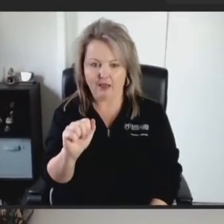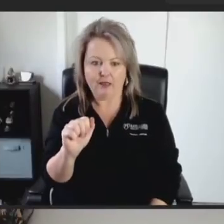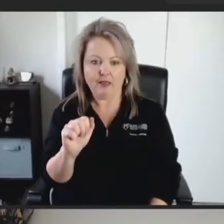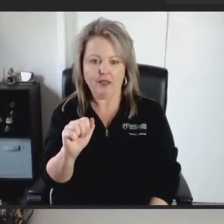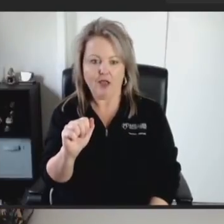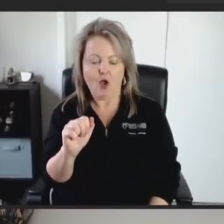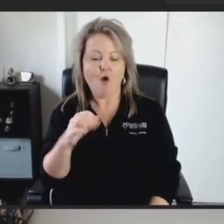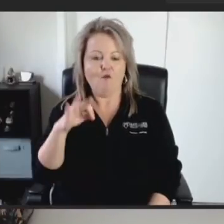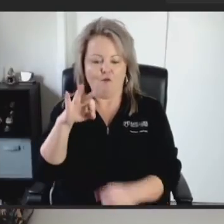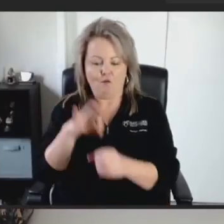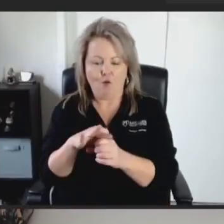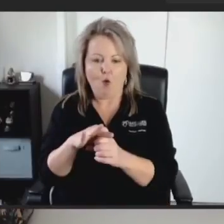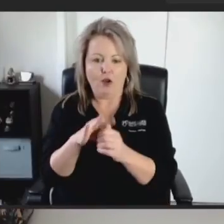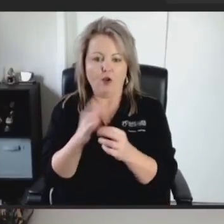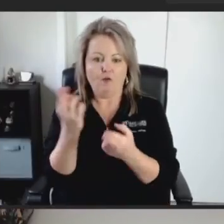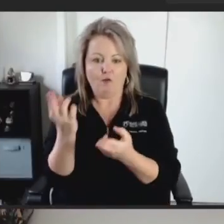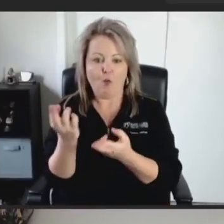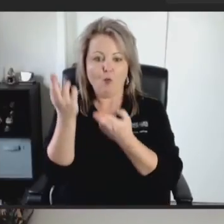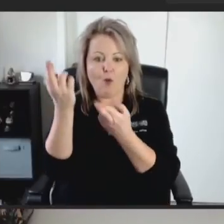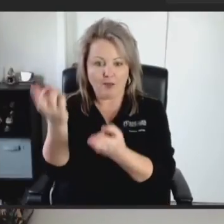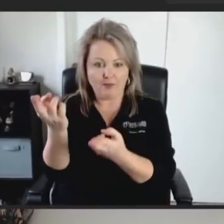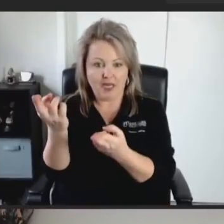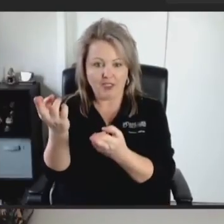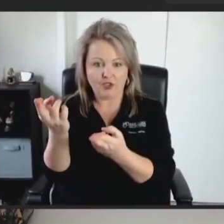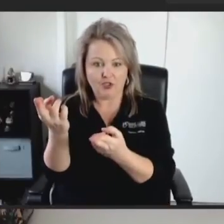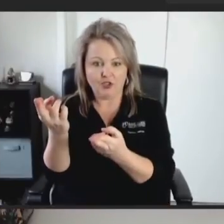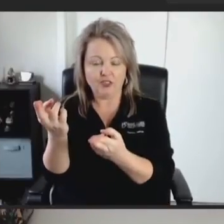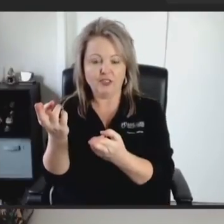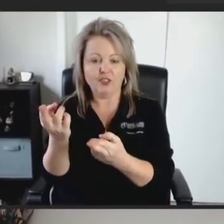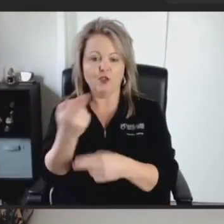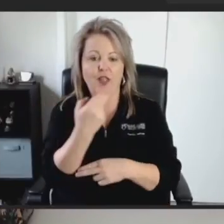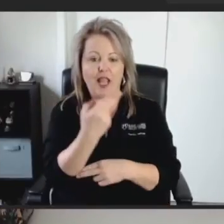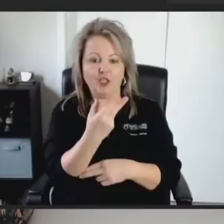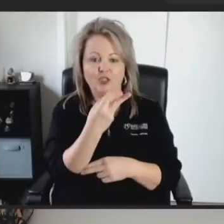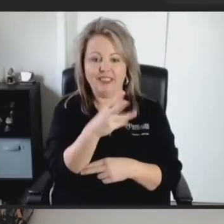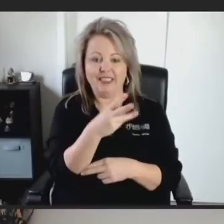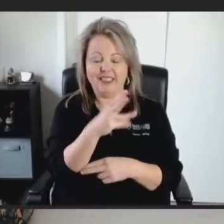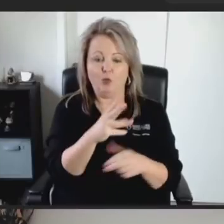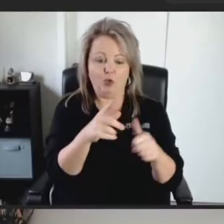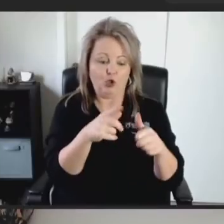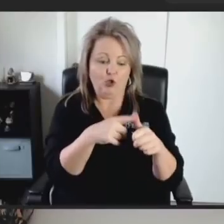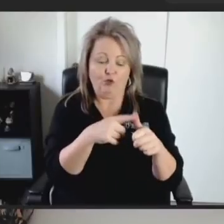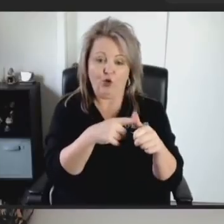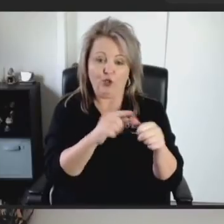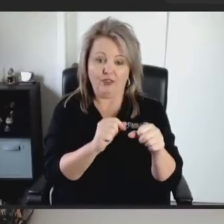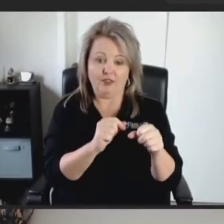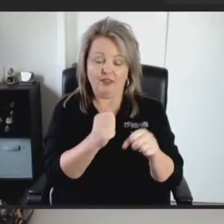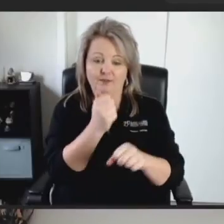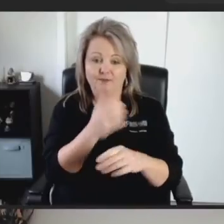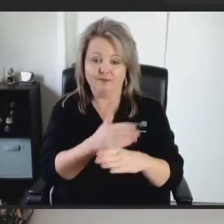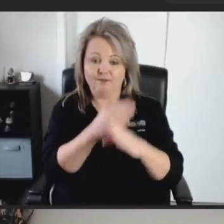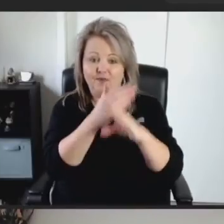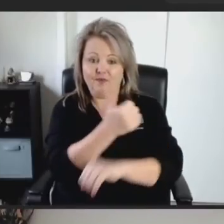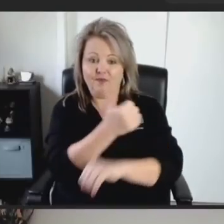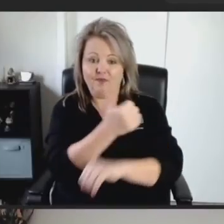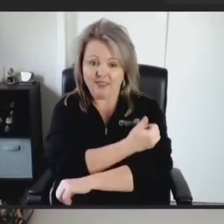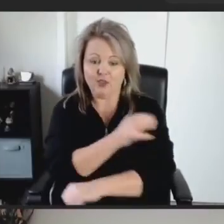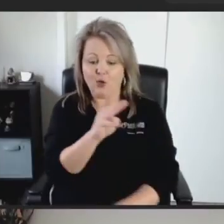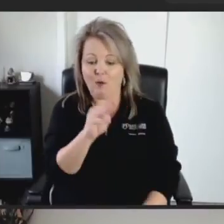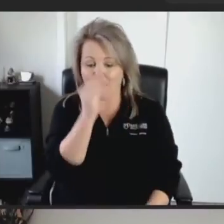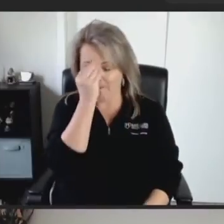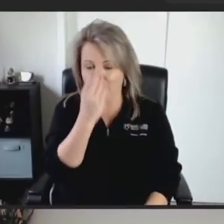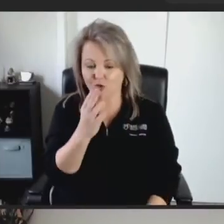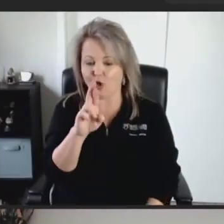for a recommendation down to age 16 for the first vaccine, which is the Pfizer messenger RNA vaccine.